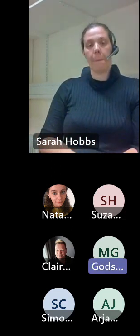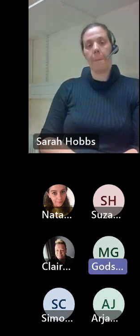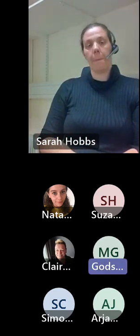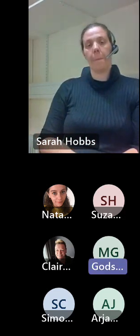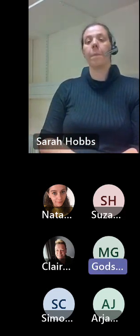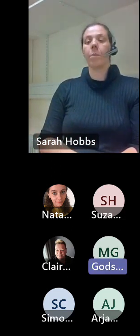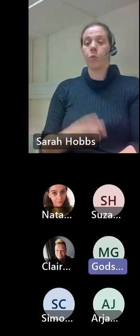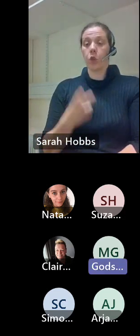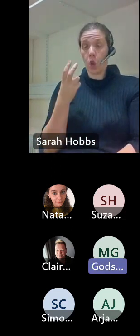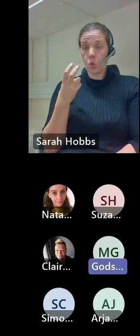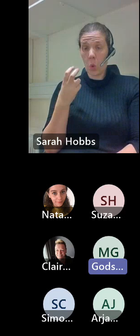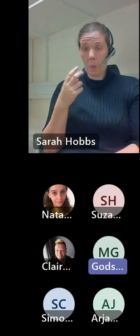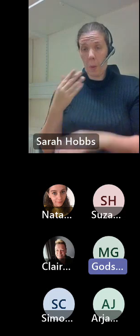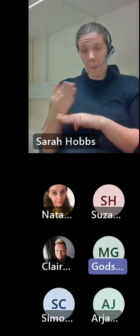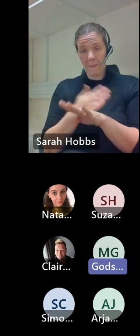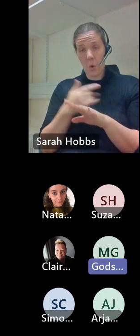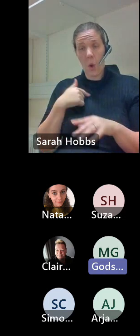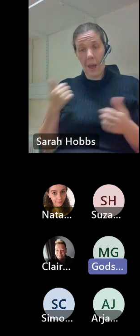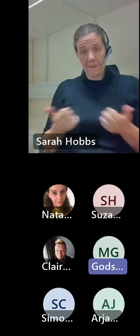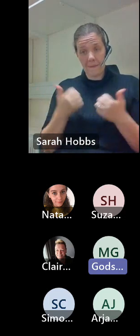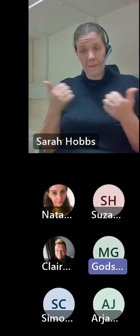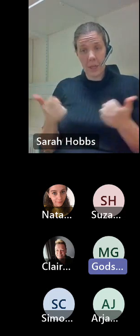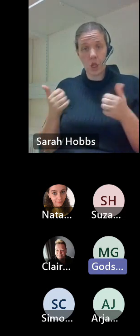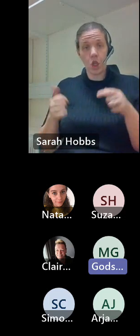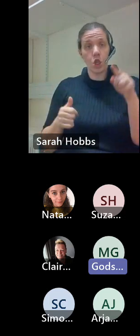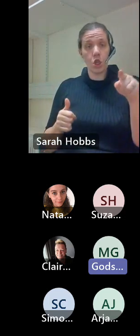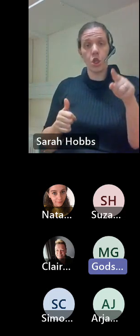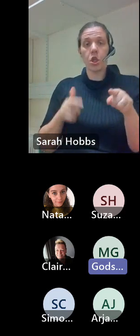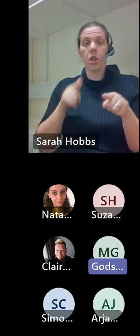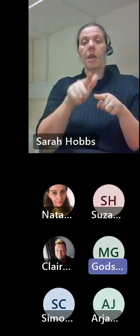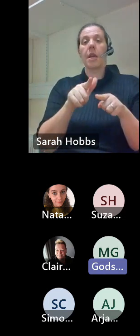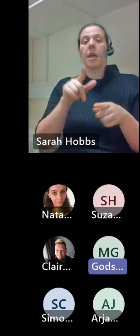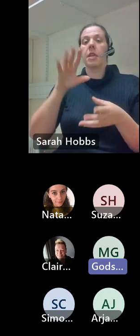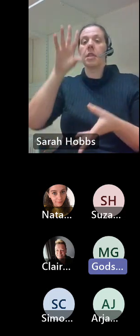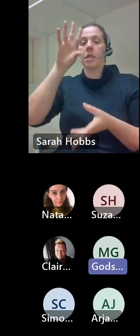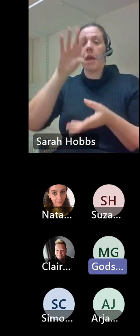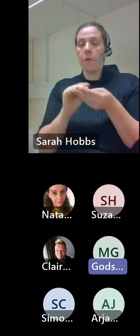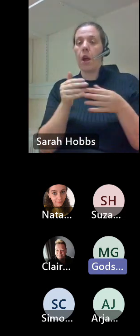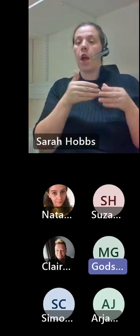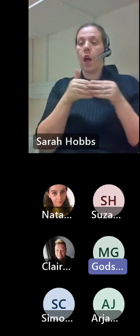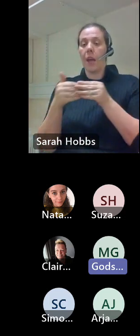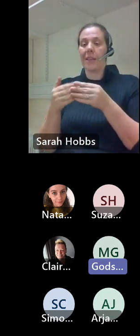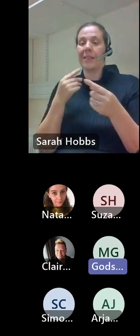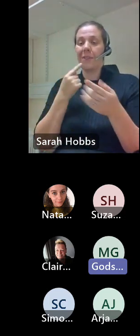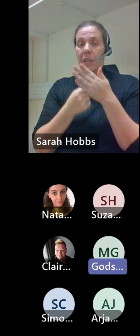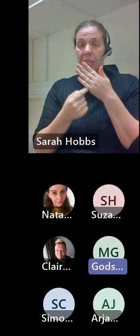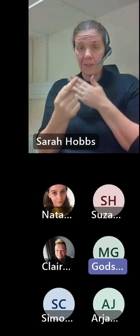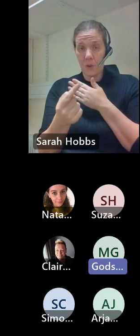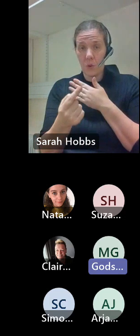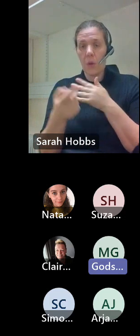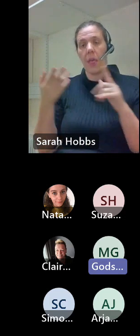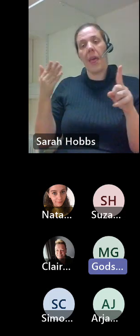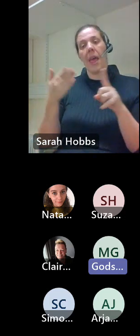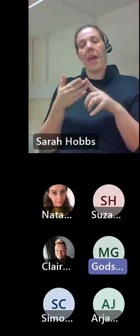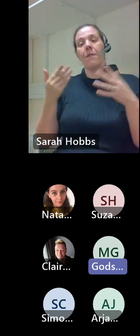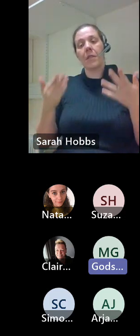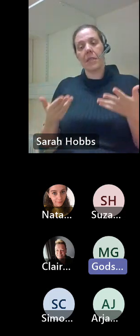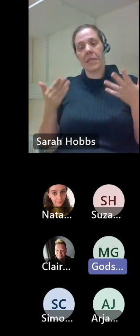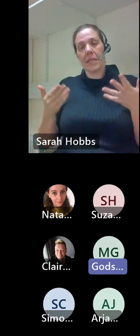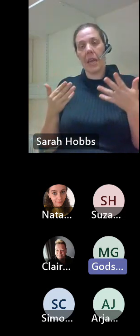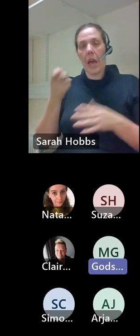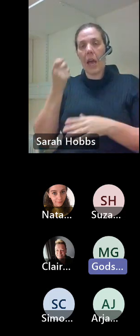Okay, two more slides for you. This is just really a summary of the guidance for individuals. And the whole aim of today is obviously to gain an understanding of